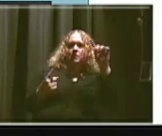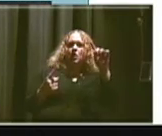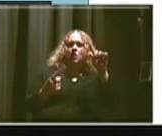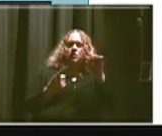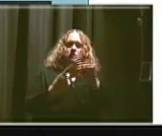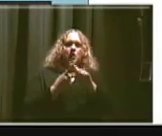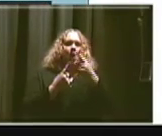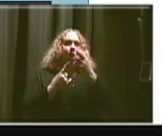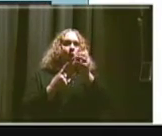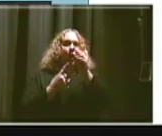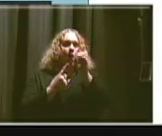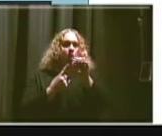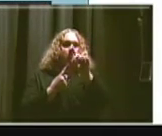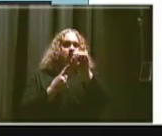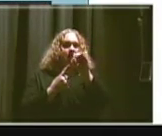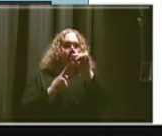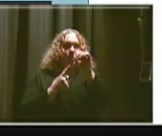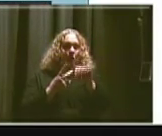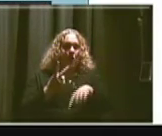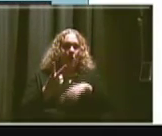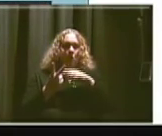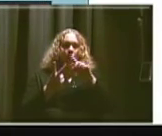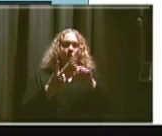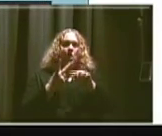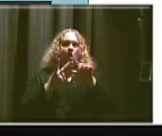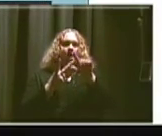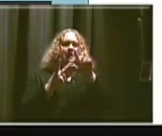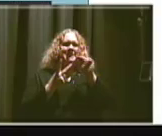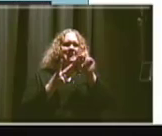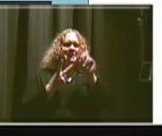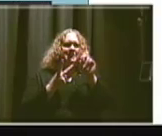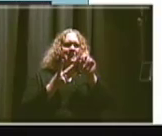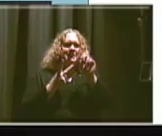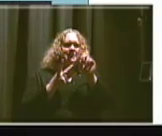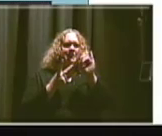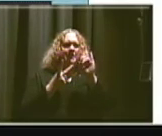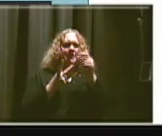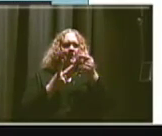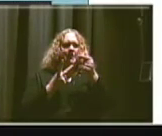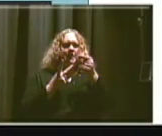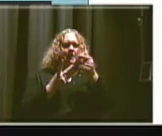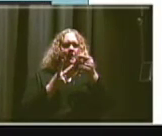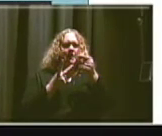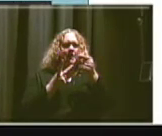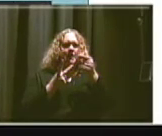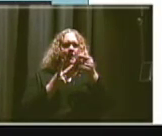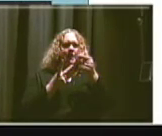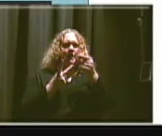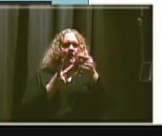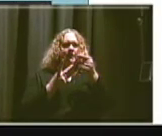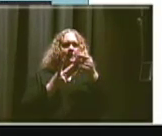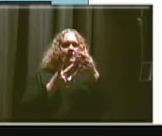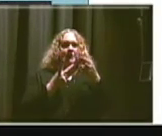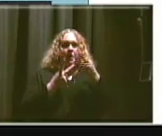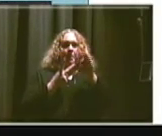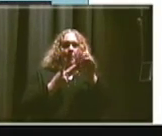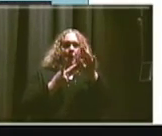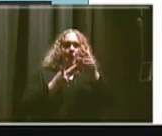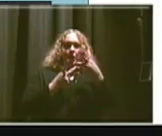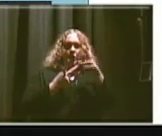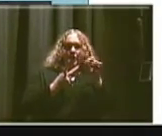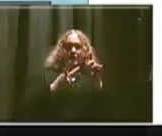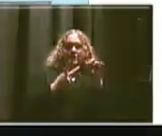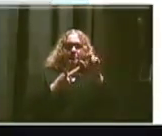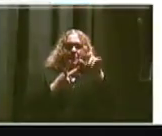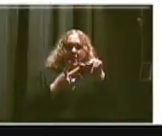Neighborhood Place, Paul Miller from KI Lumber, and Heather Wampler from 5th District PTA. Throughout the year,